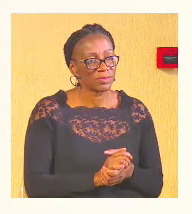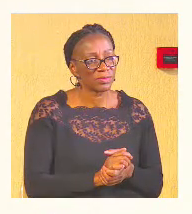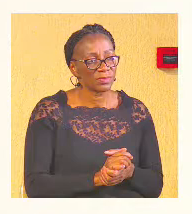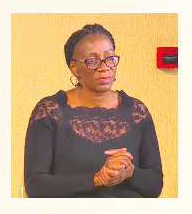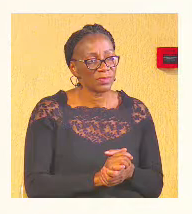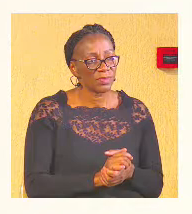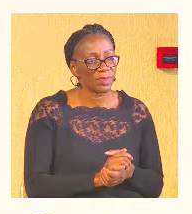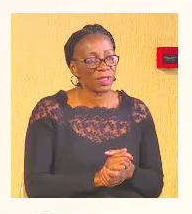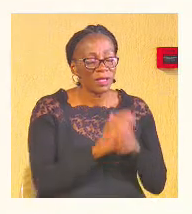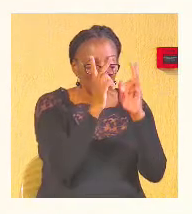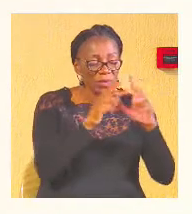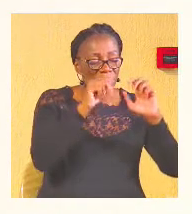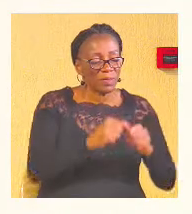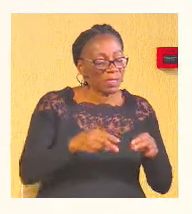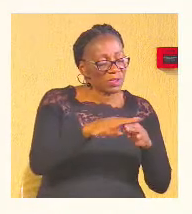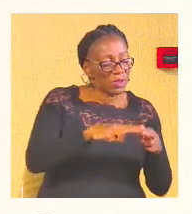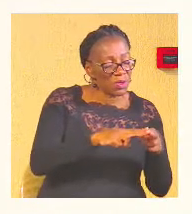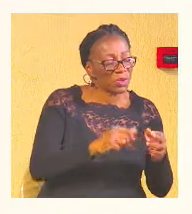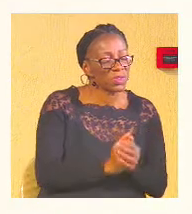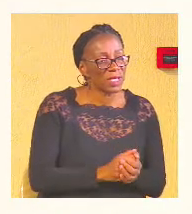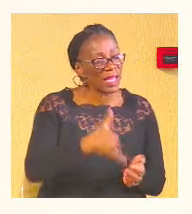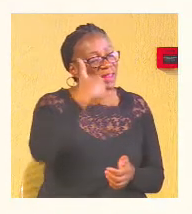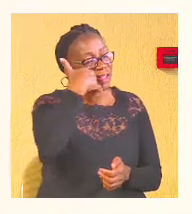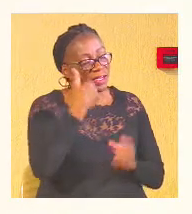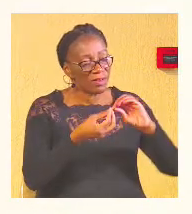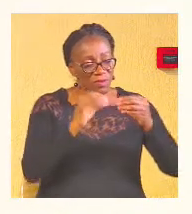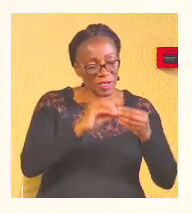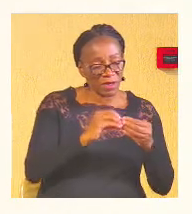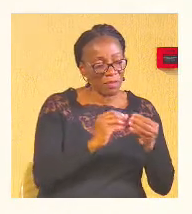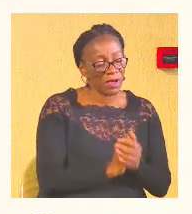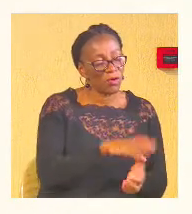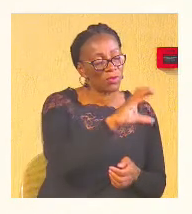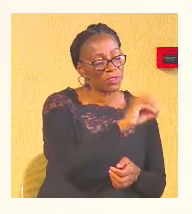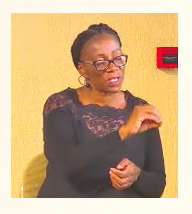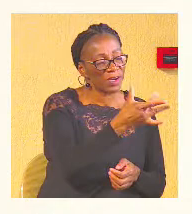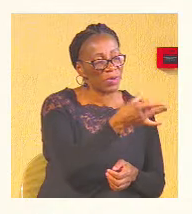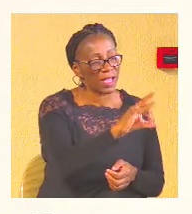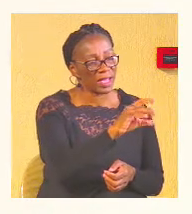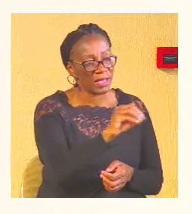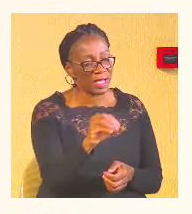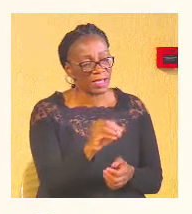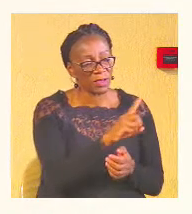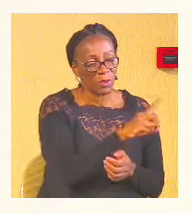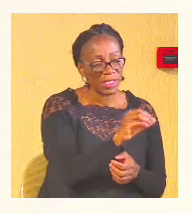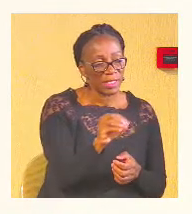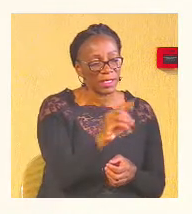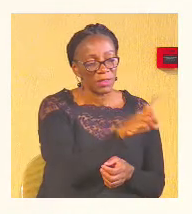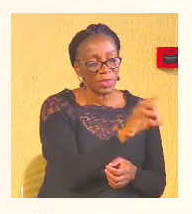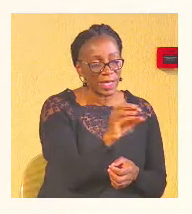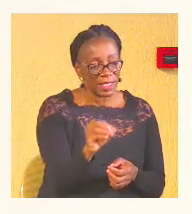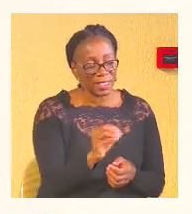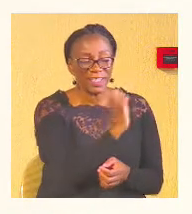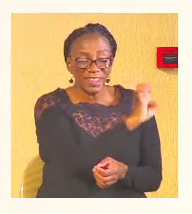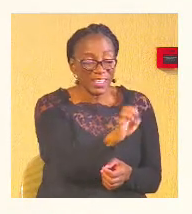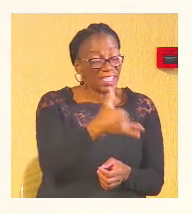toll-free numbers that are there, the 0800 100 100 number, the 911 number, these are